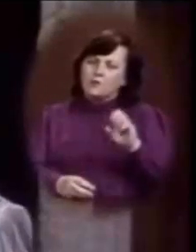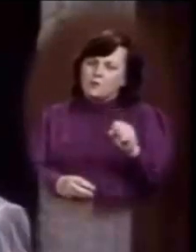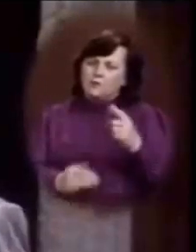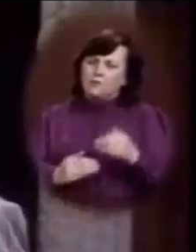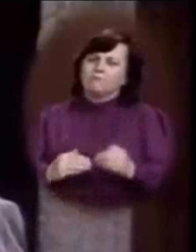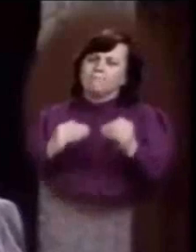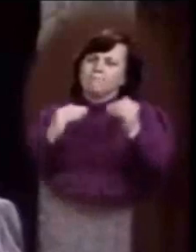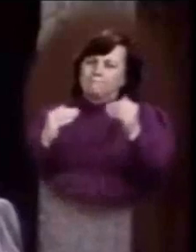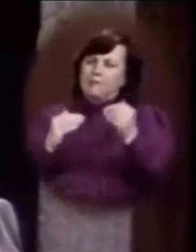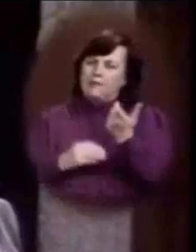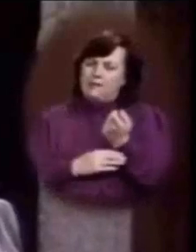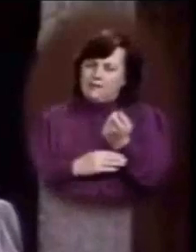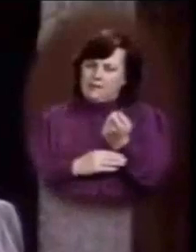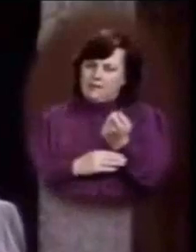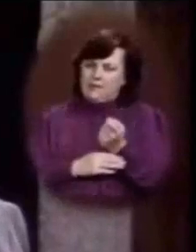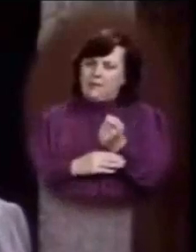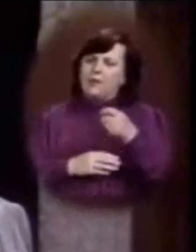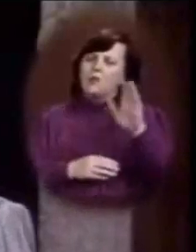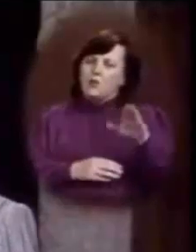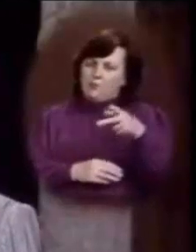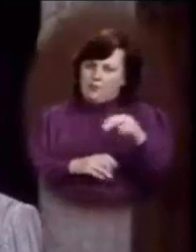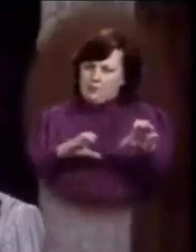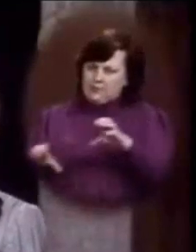our thanks and congratulations.